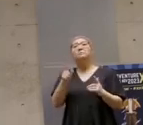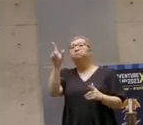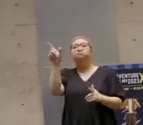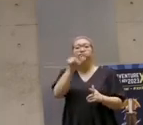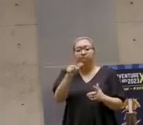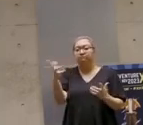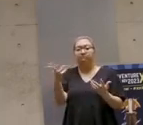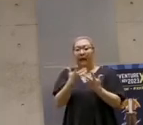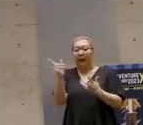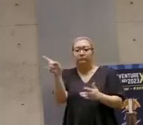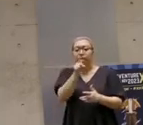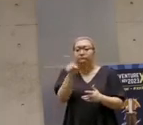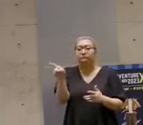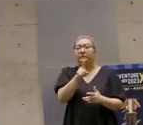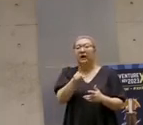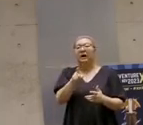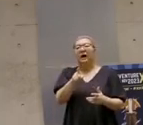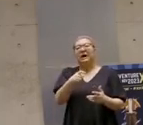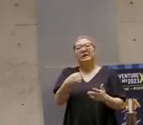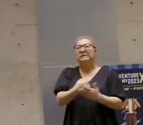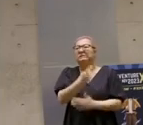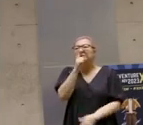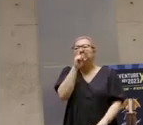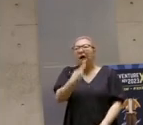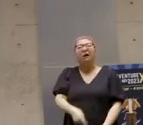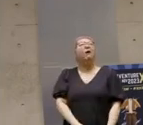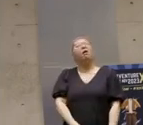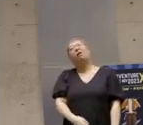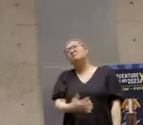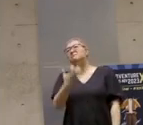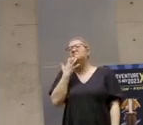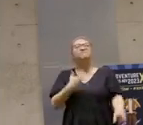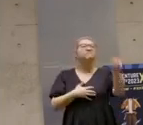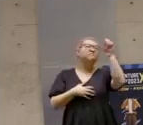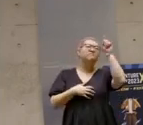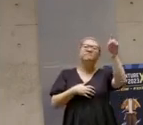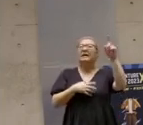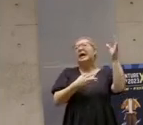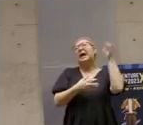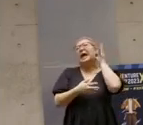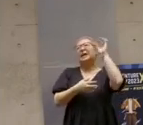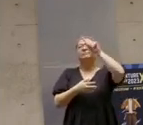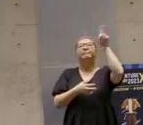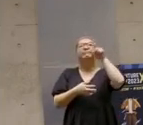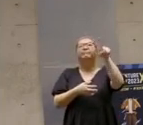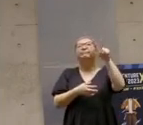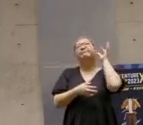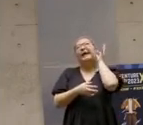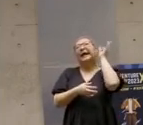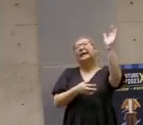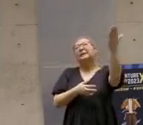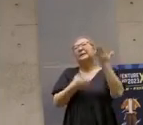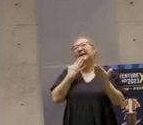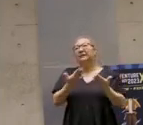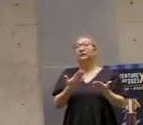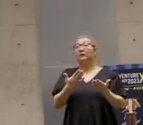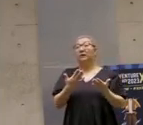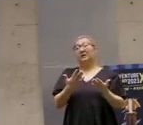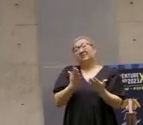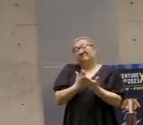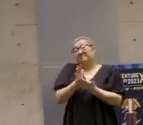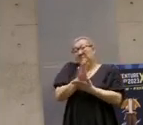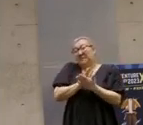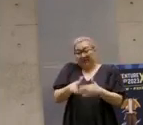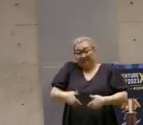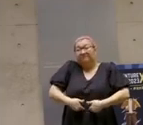the satisfaction of having solved it for yourself. And what we found, which was really worrying, was that when people solved it for the